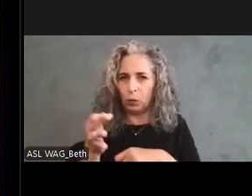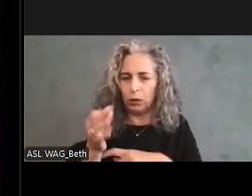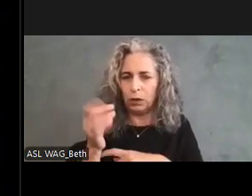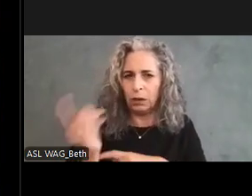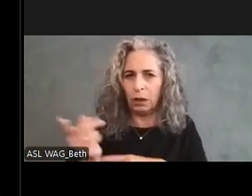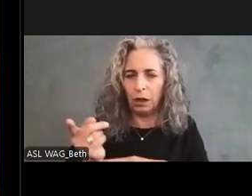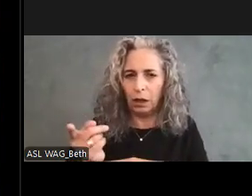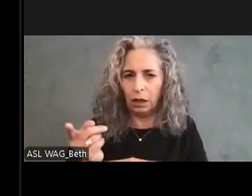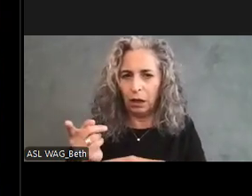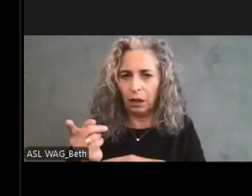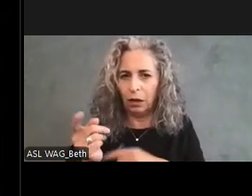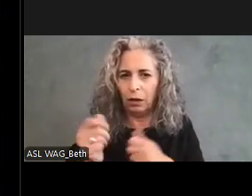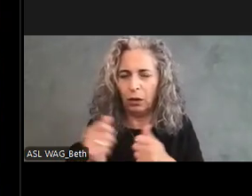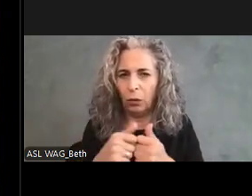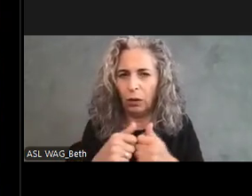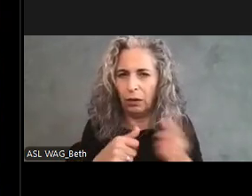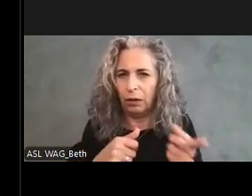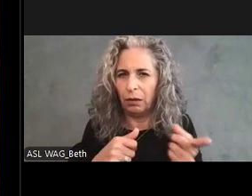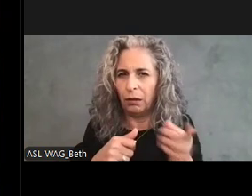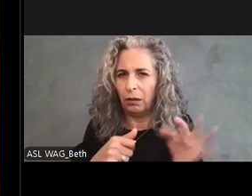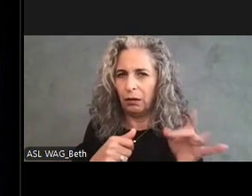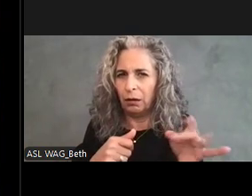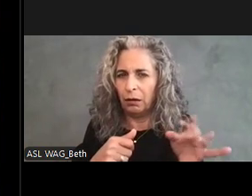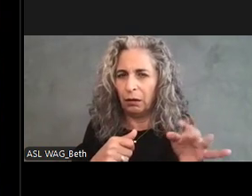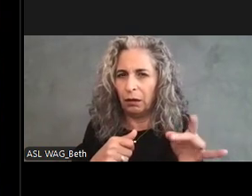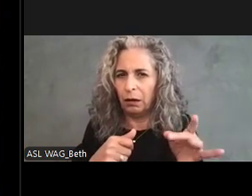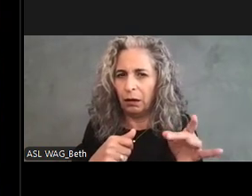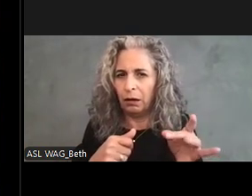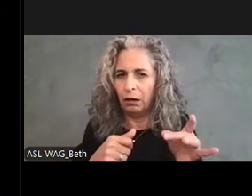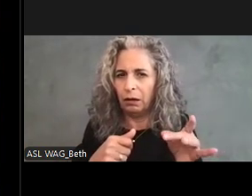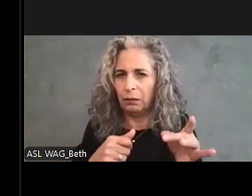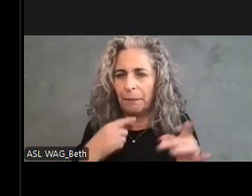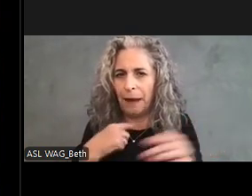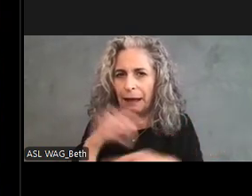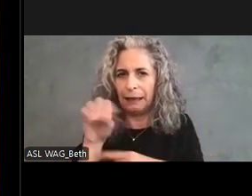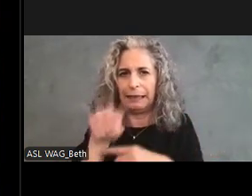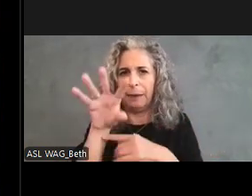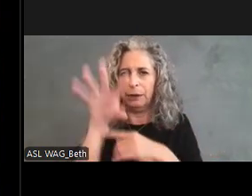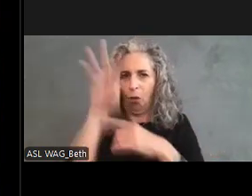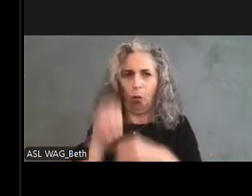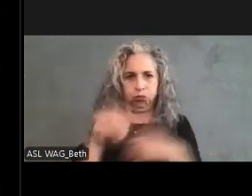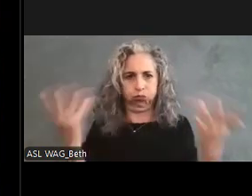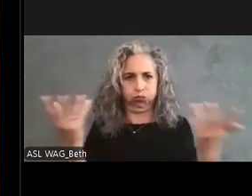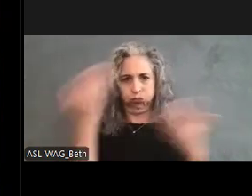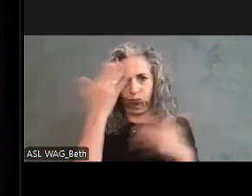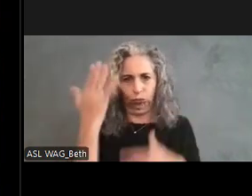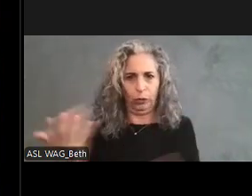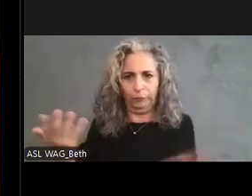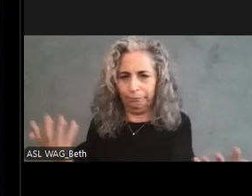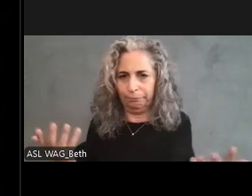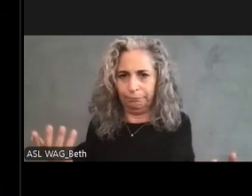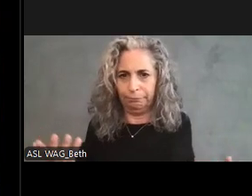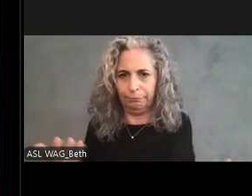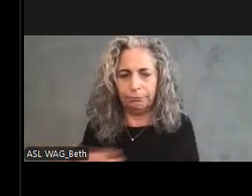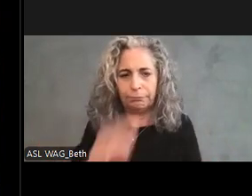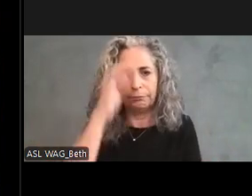yeah, I know, can't see me. I think my camera's turned off. for some reason. But it says